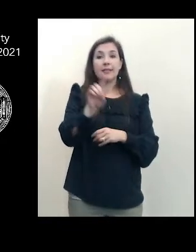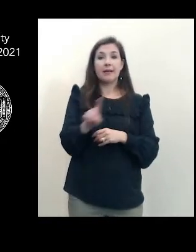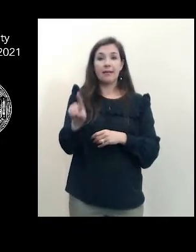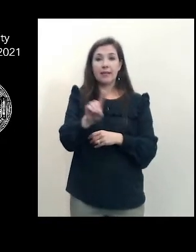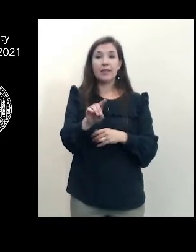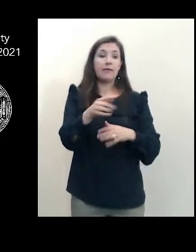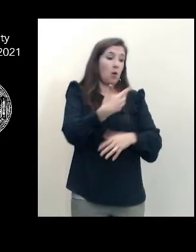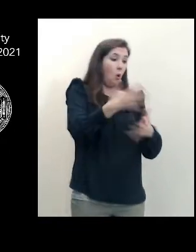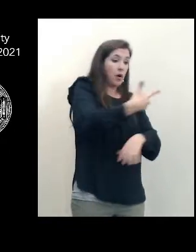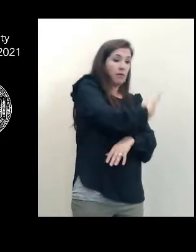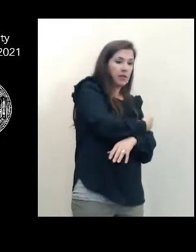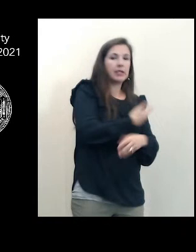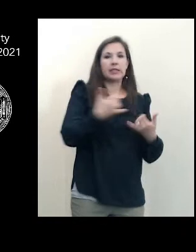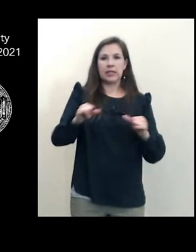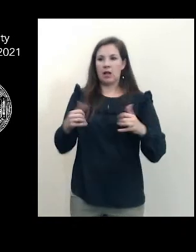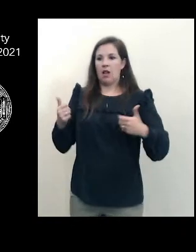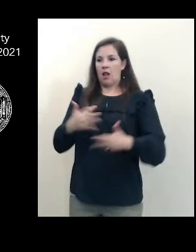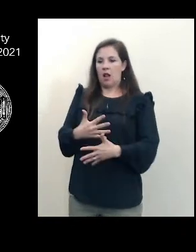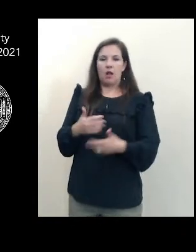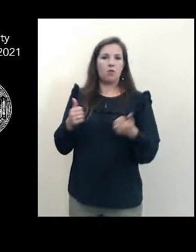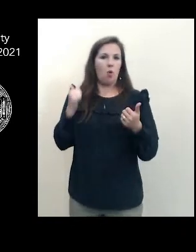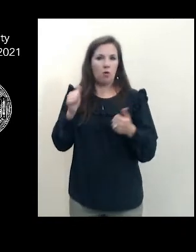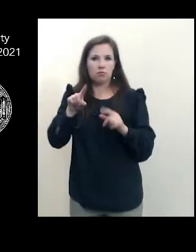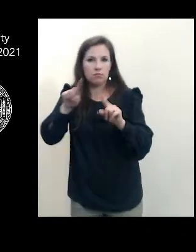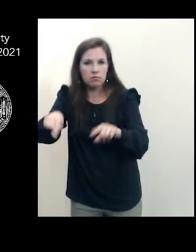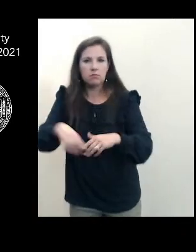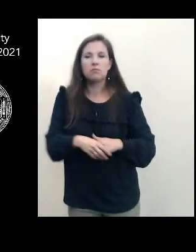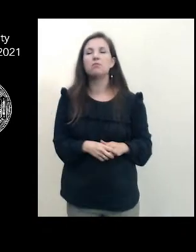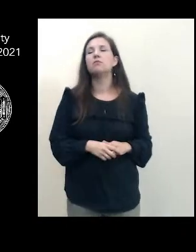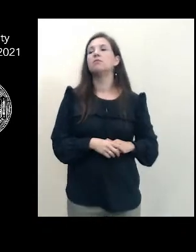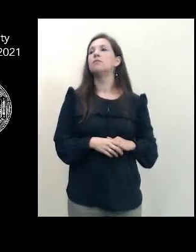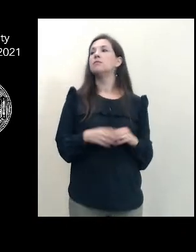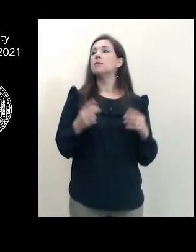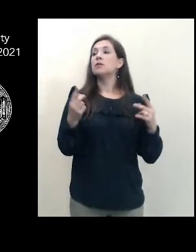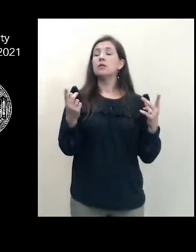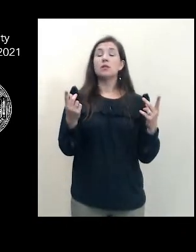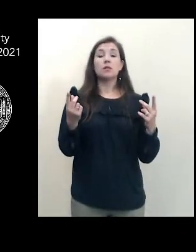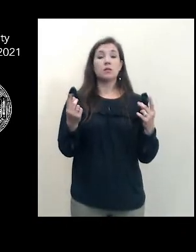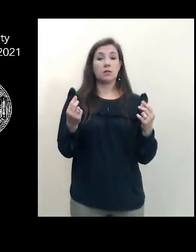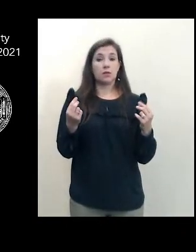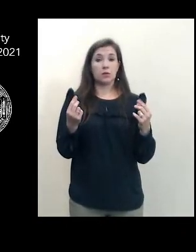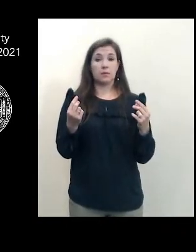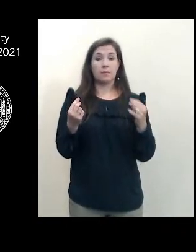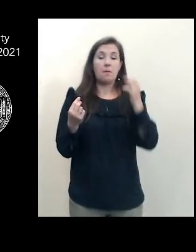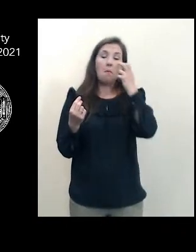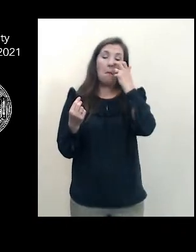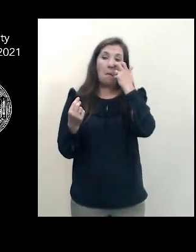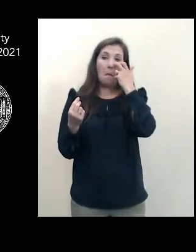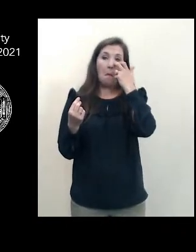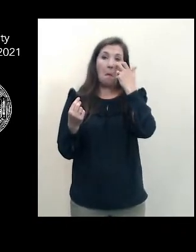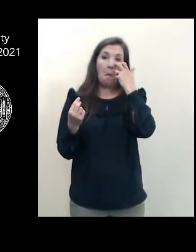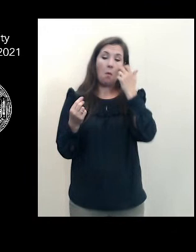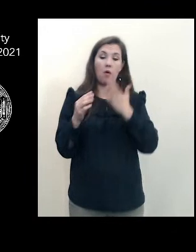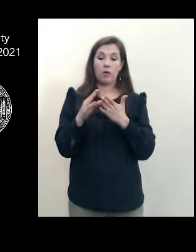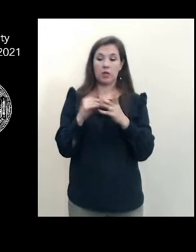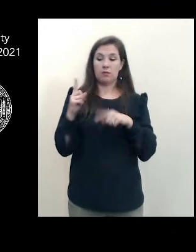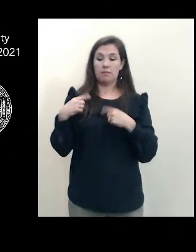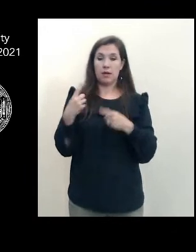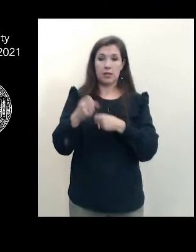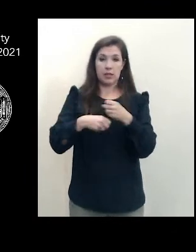they've been vaccinated. So what we're doing is we're using what we've learned over the last year.